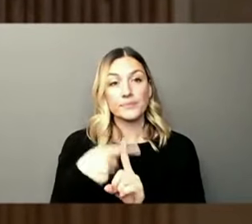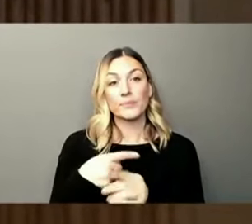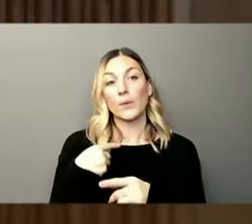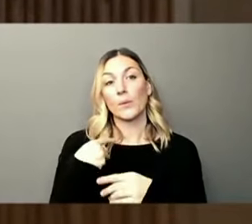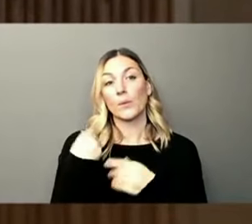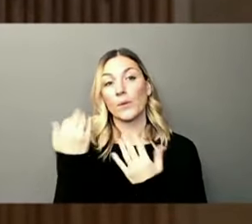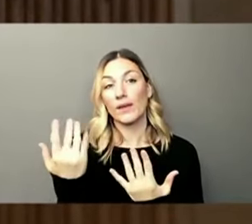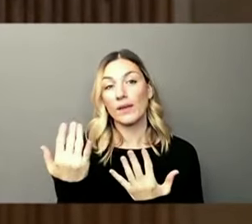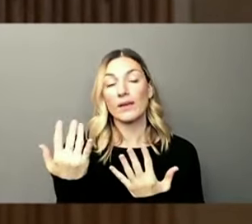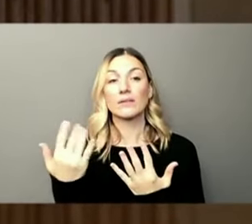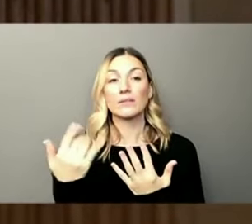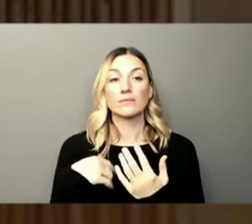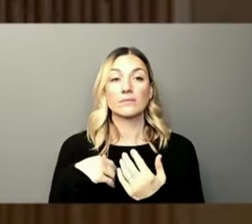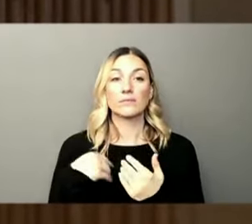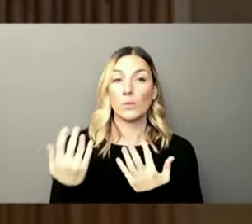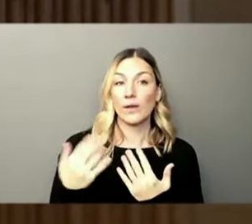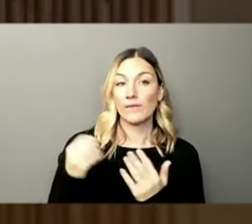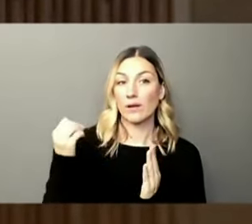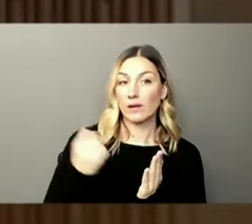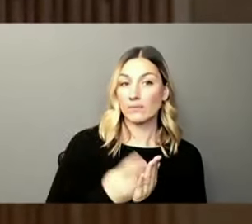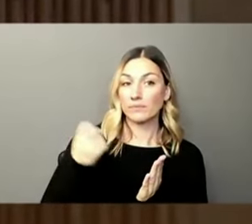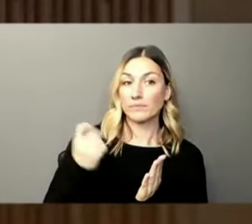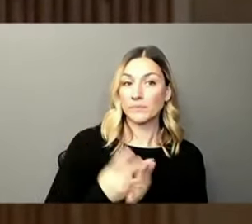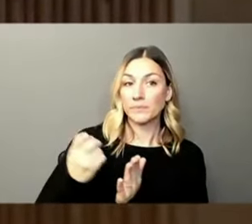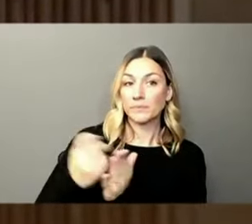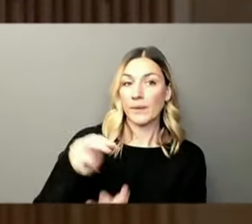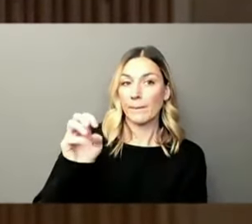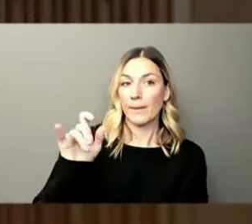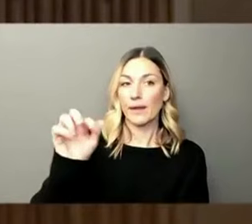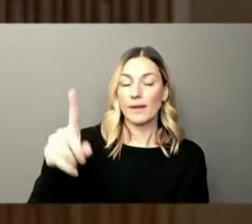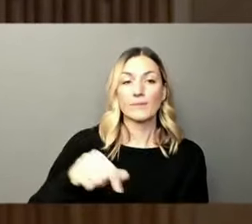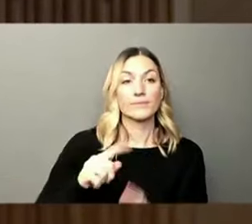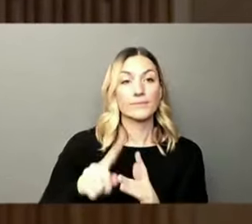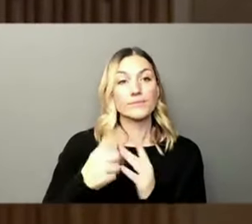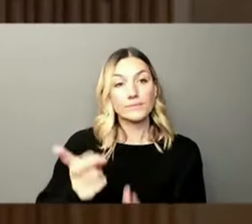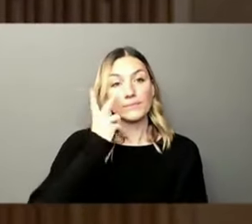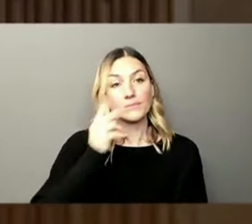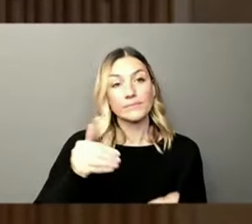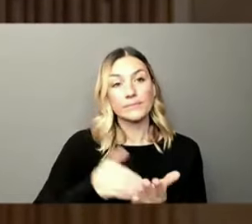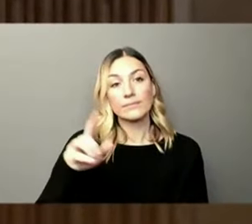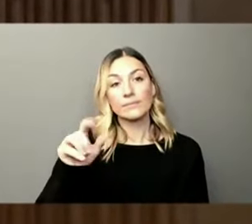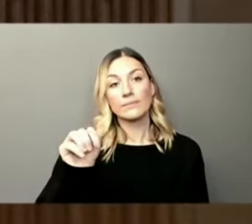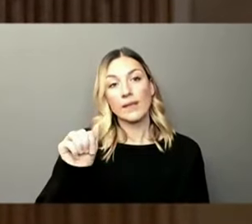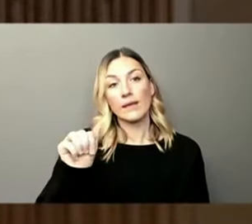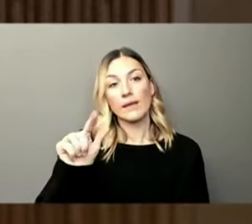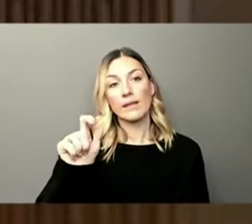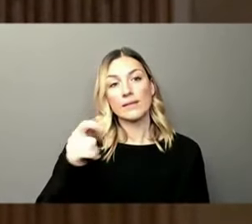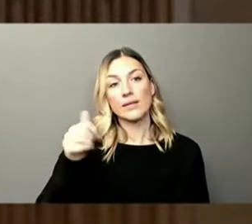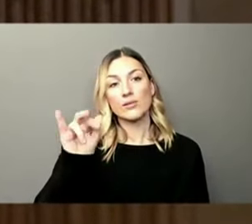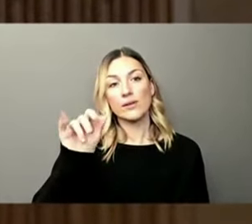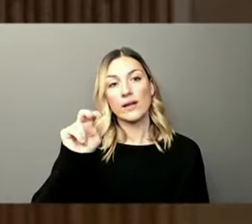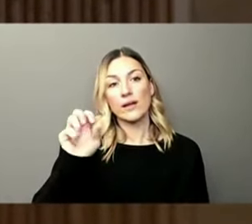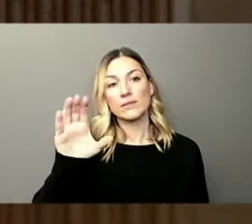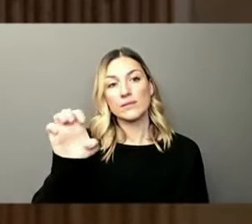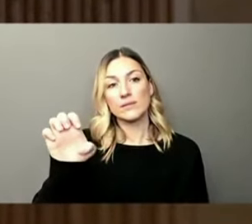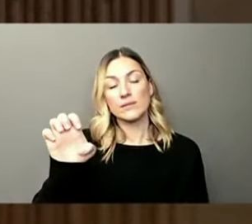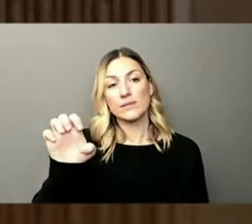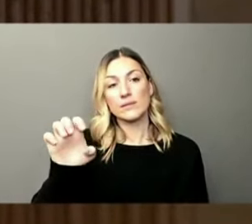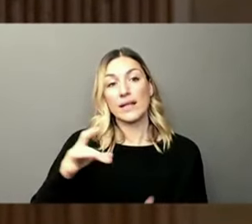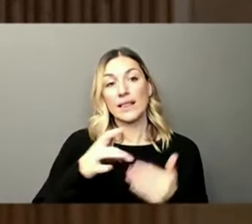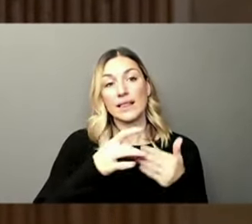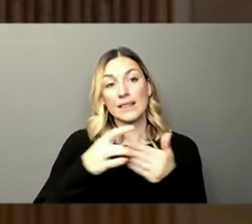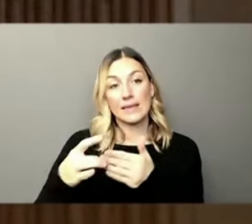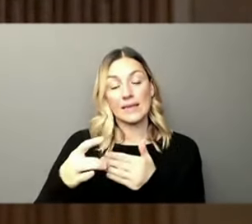prior authorization hoops with Medicaid, we were able to begin seeing Dr. Alexandra Yontz, the lead infectious